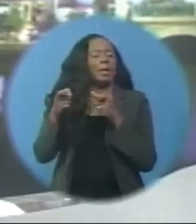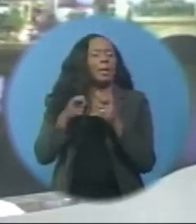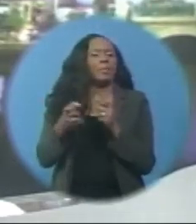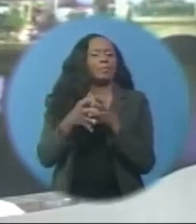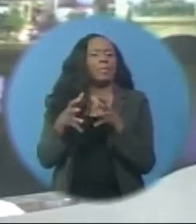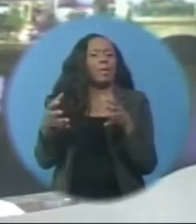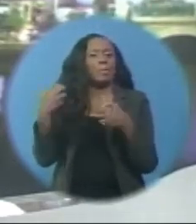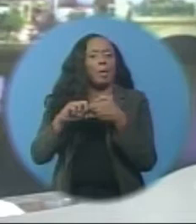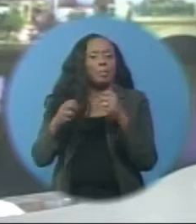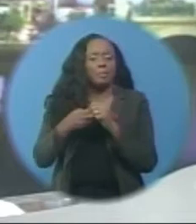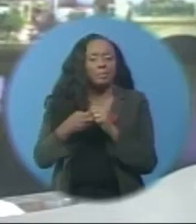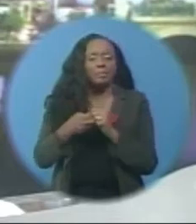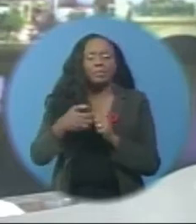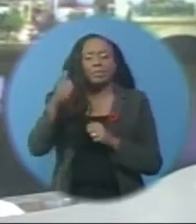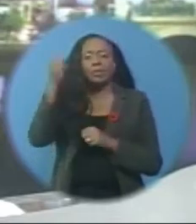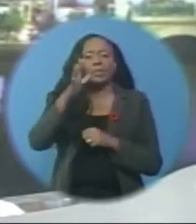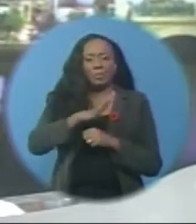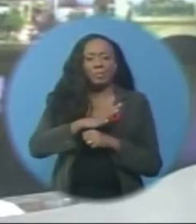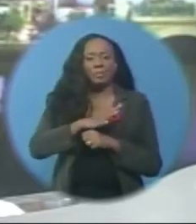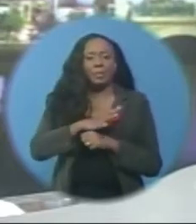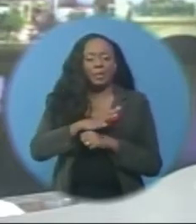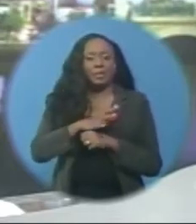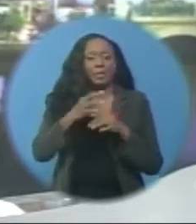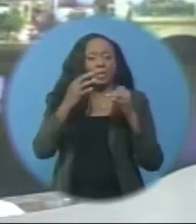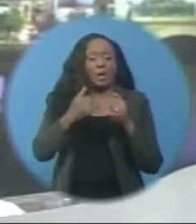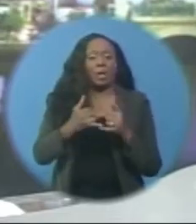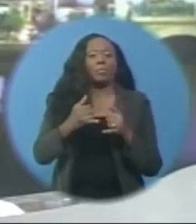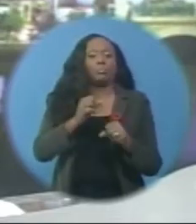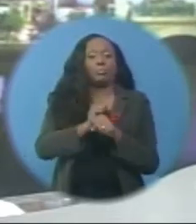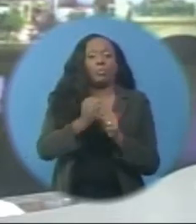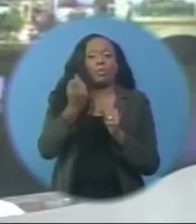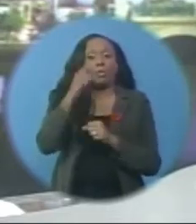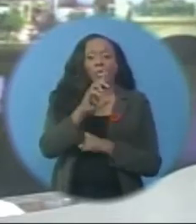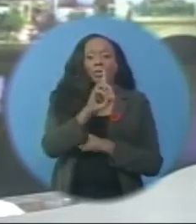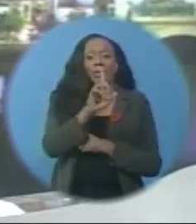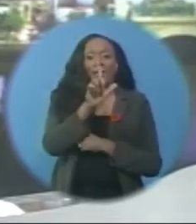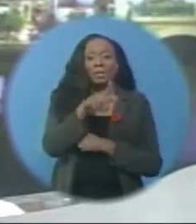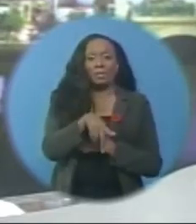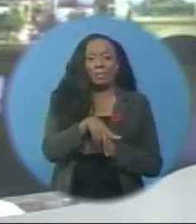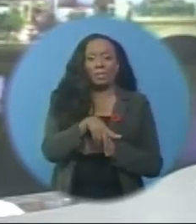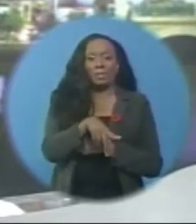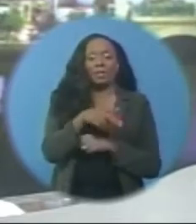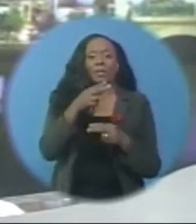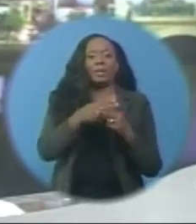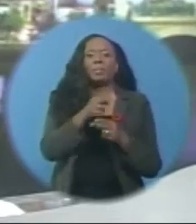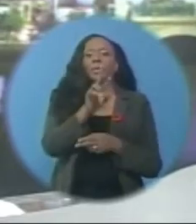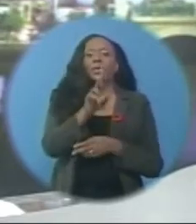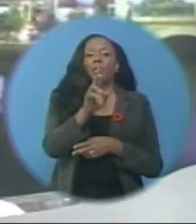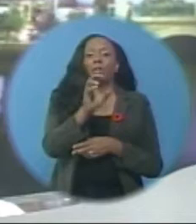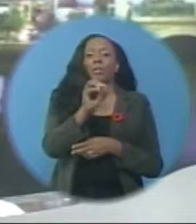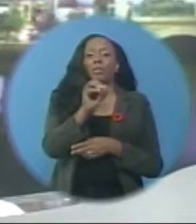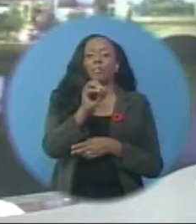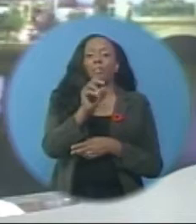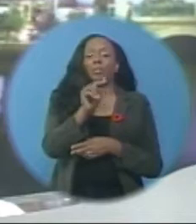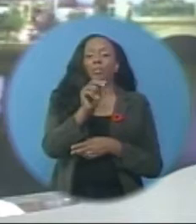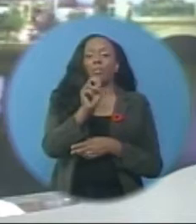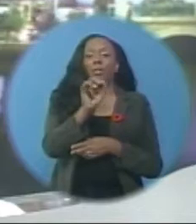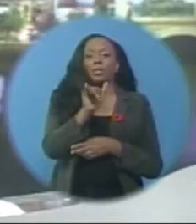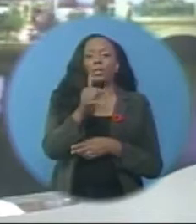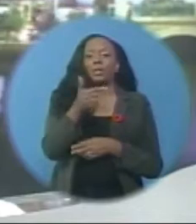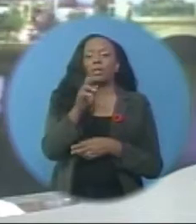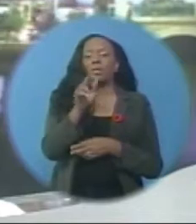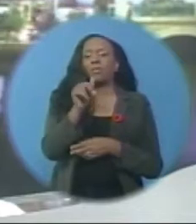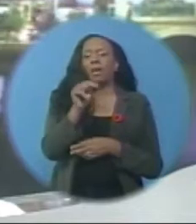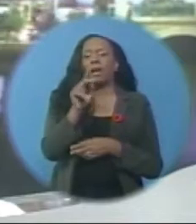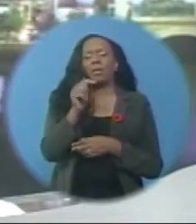problems head-on. Key on Democratic Labour Party candidate Rodney Grant's agenda are youth development, housing, road repairs,